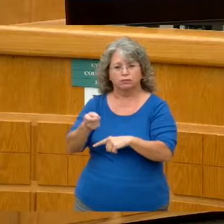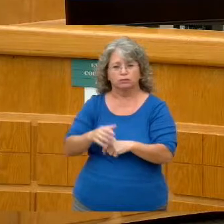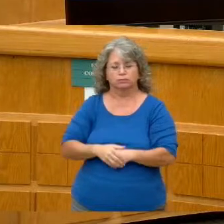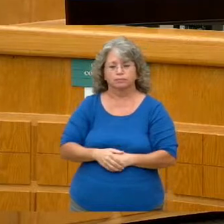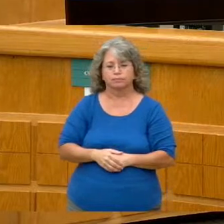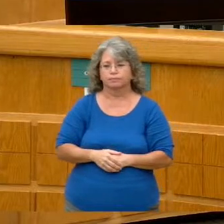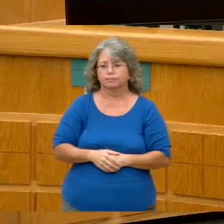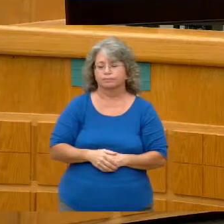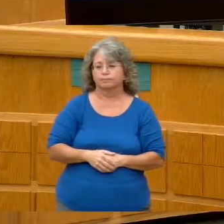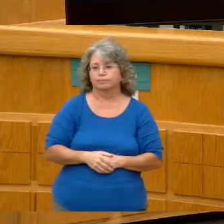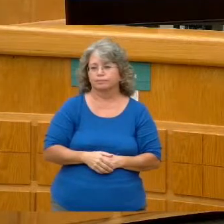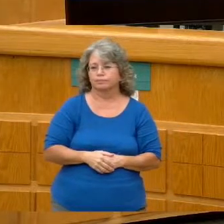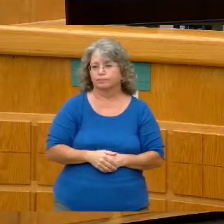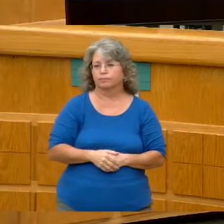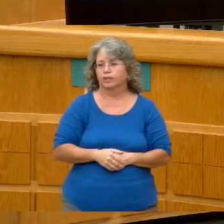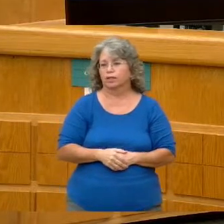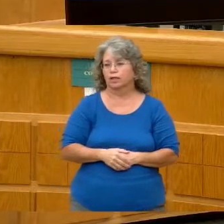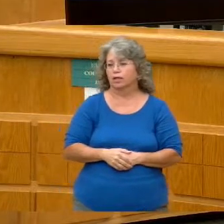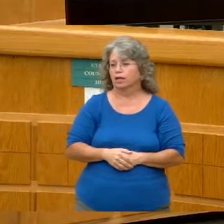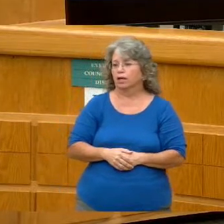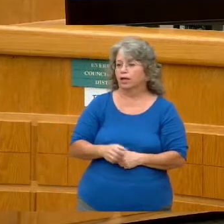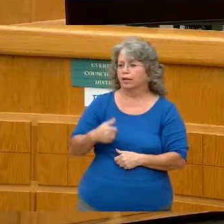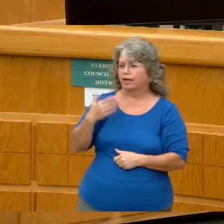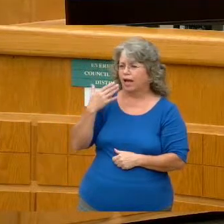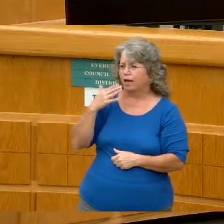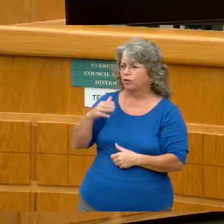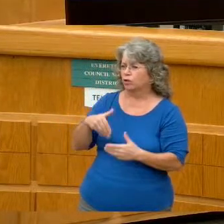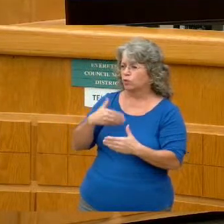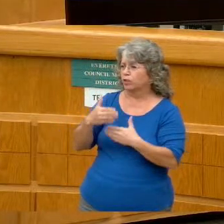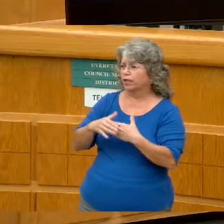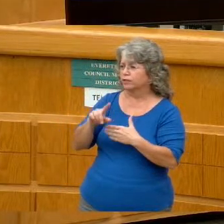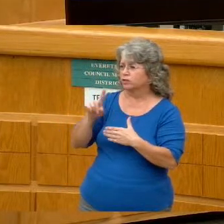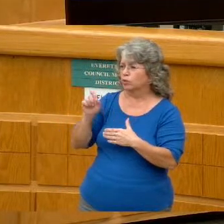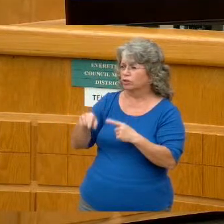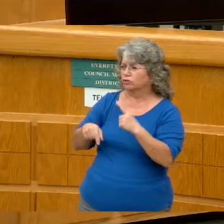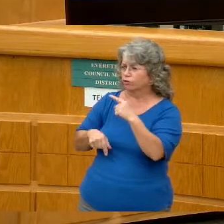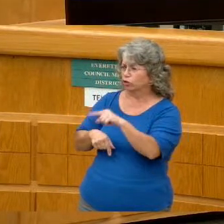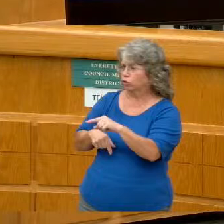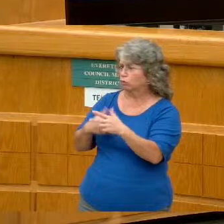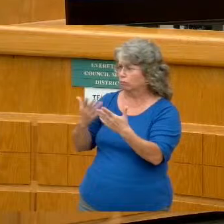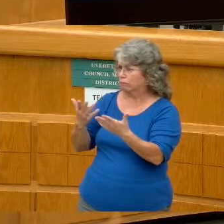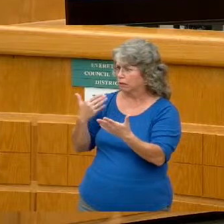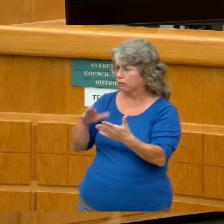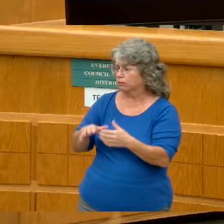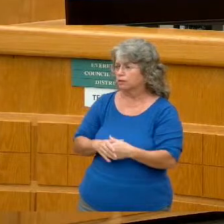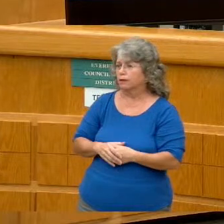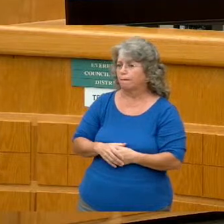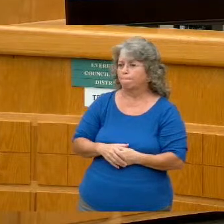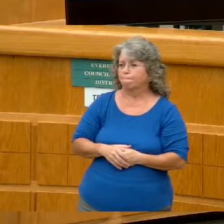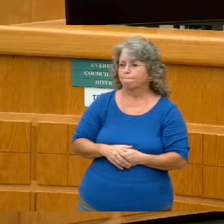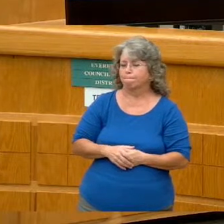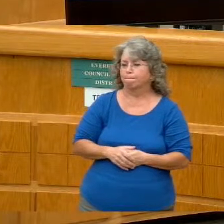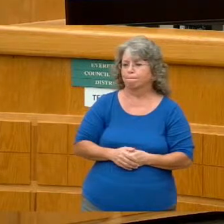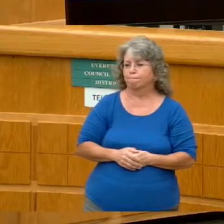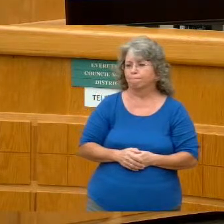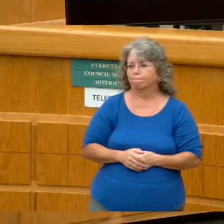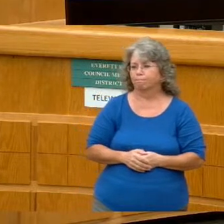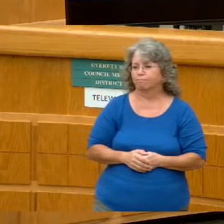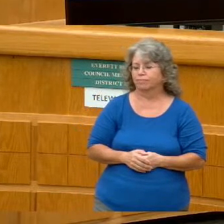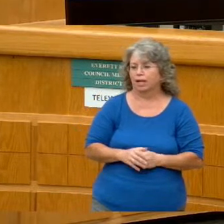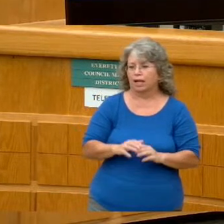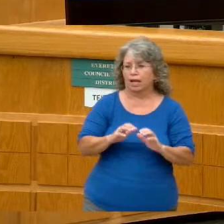3 days. Okay, thank you. And this may be a question for you and Chris. How did we go